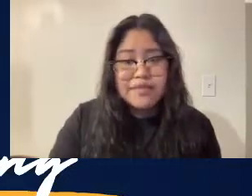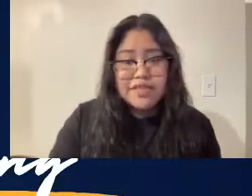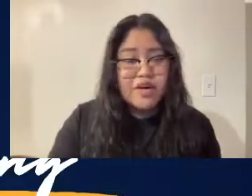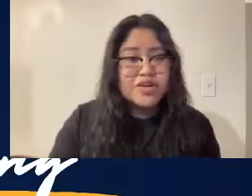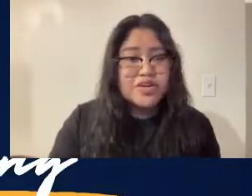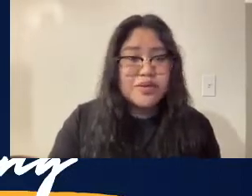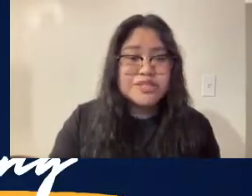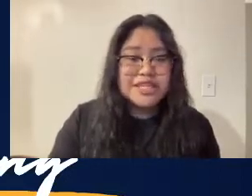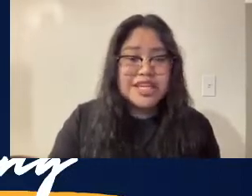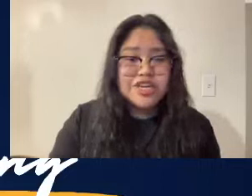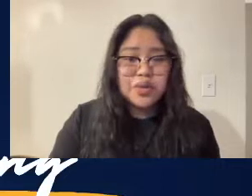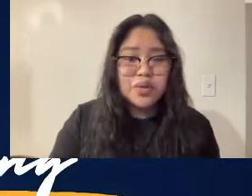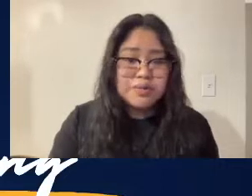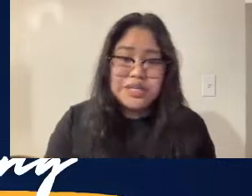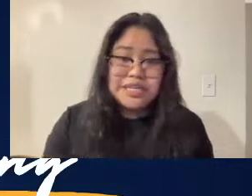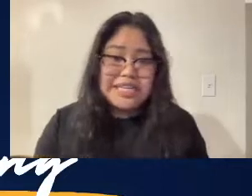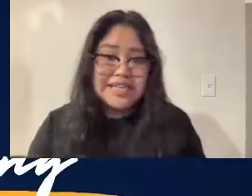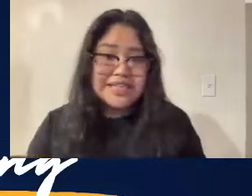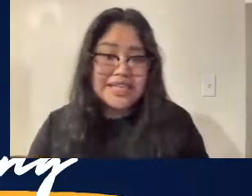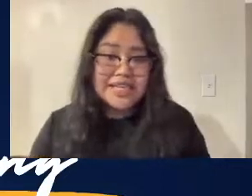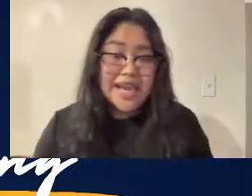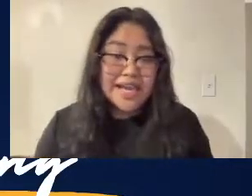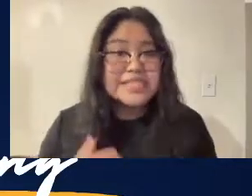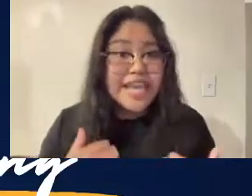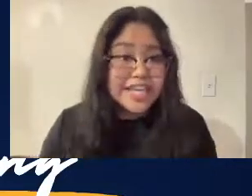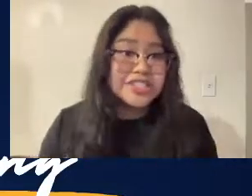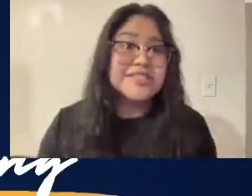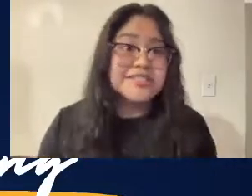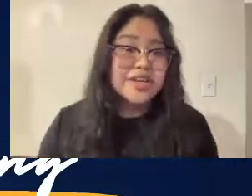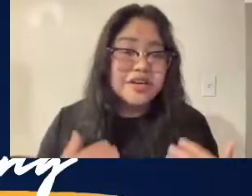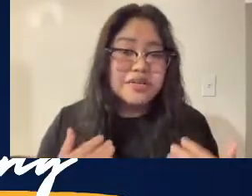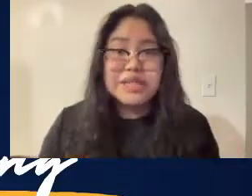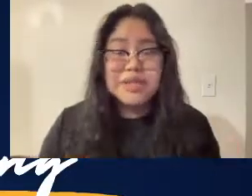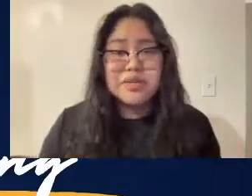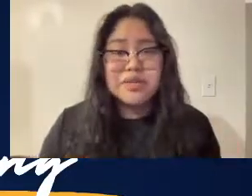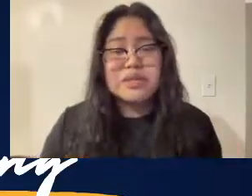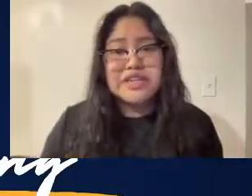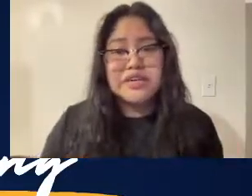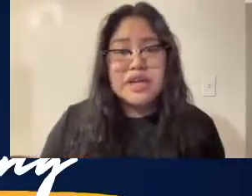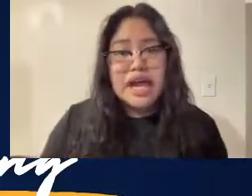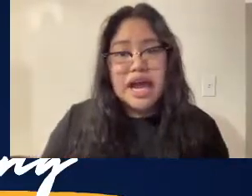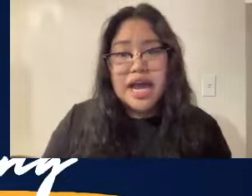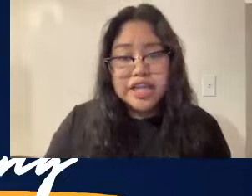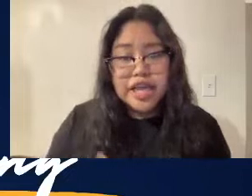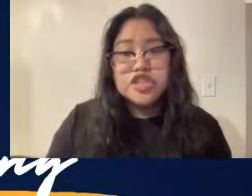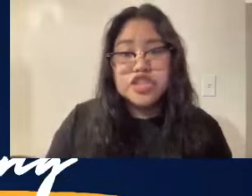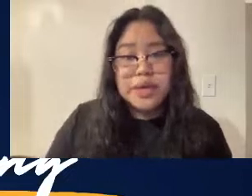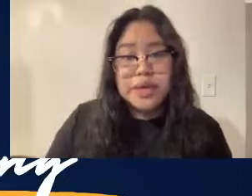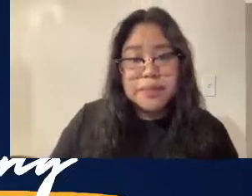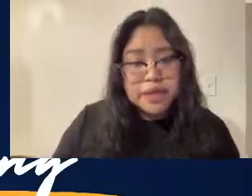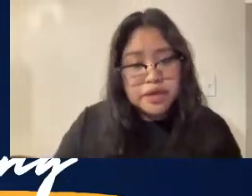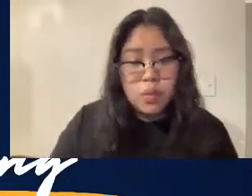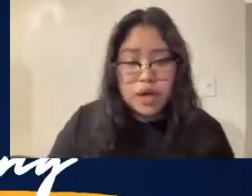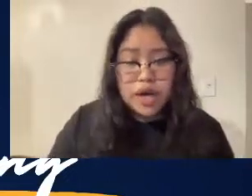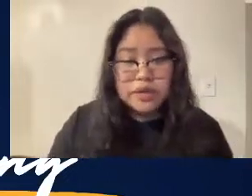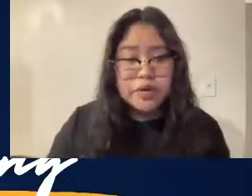you have the honor of representing your local community and the expectations of really being a local leader and showing